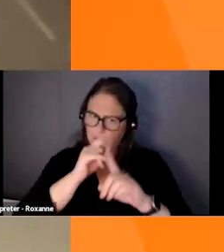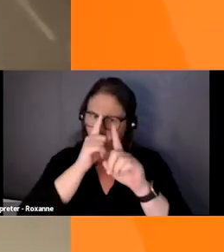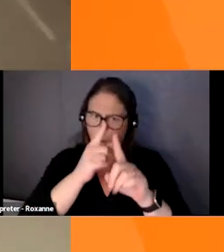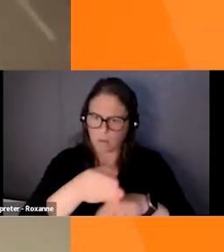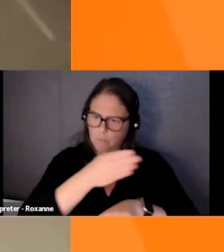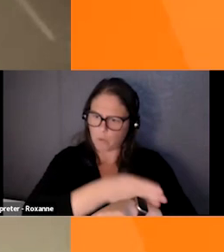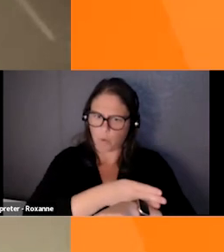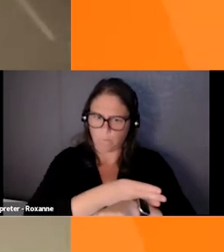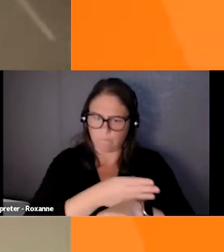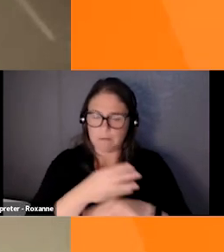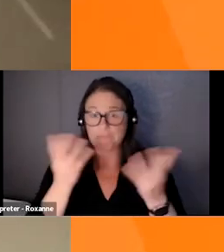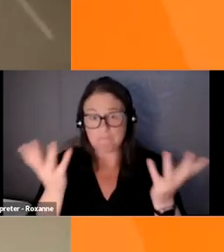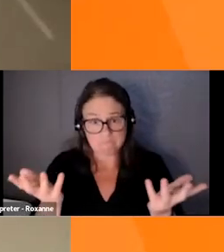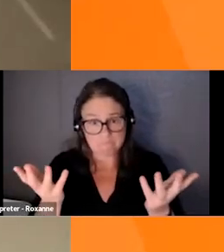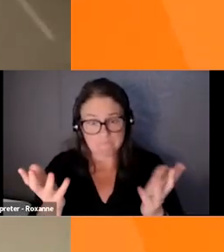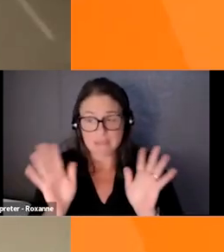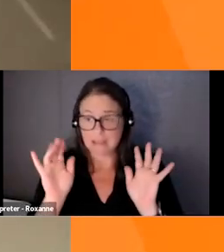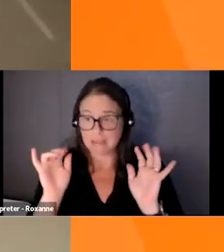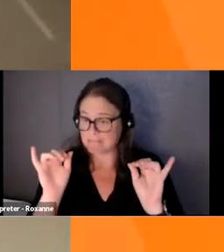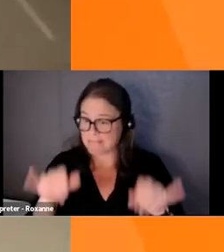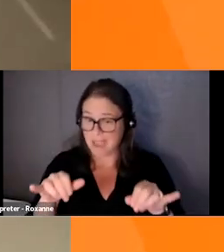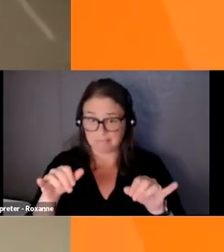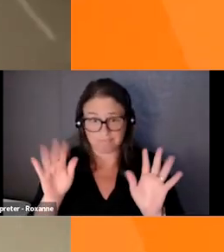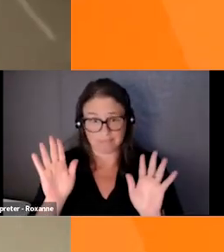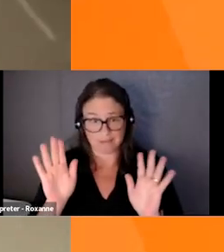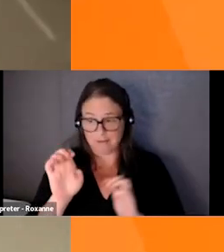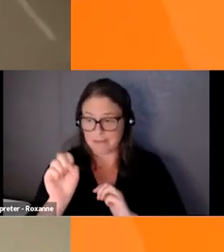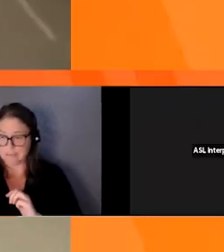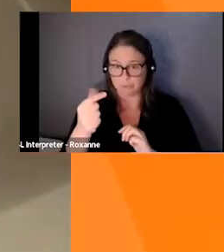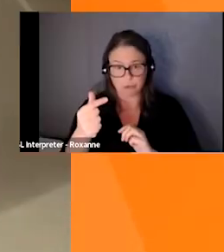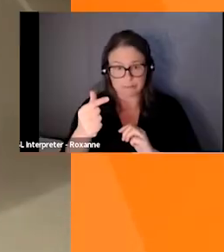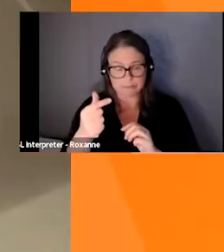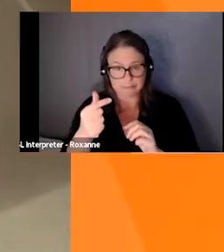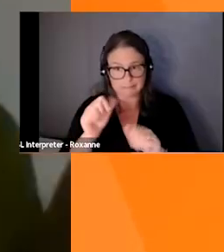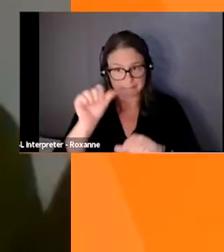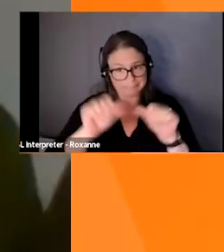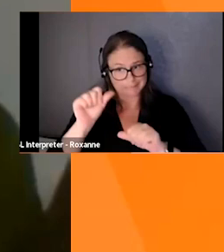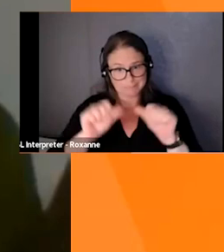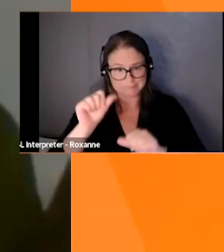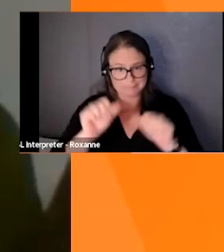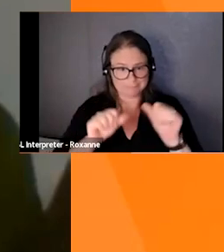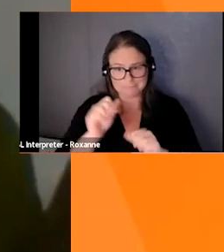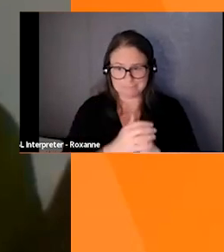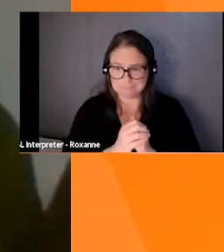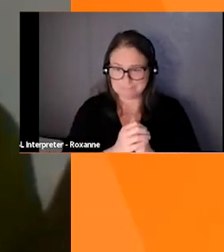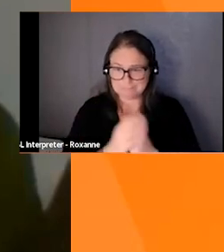And that is our ESG materiality assessment. So thank you, Katie.